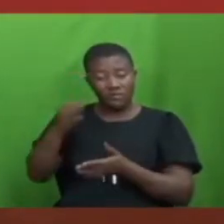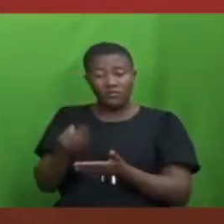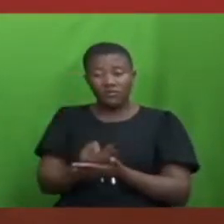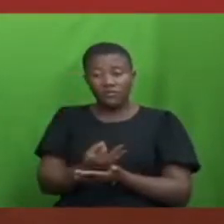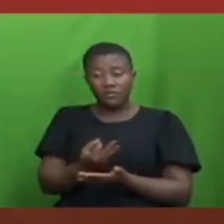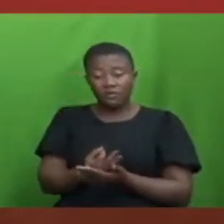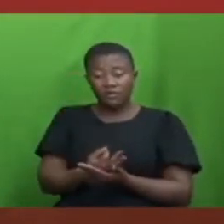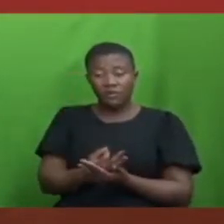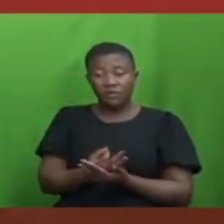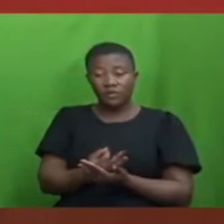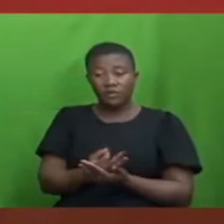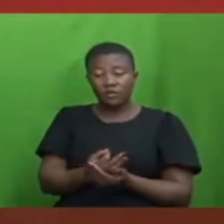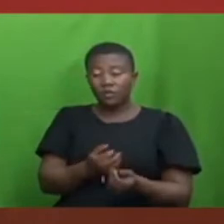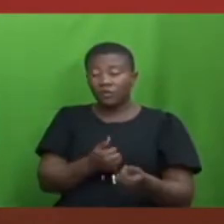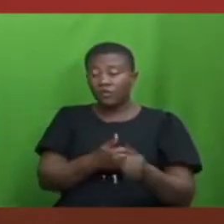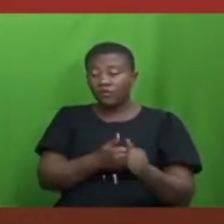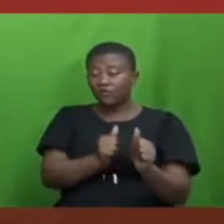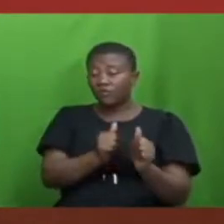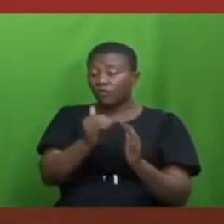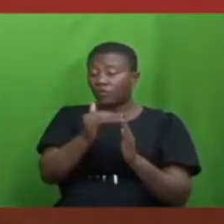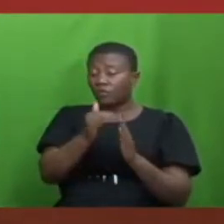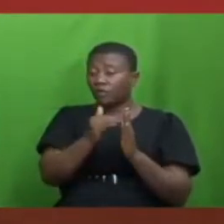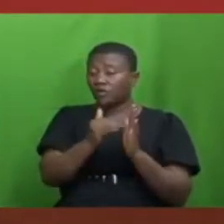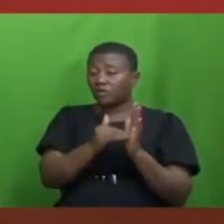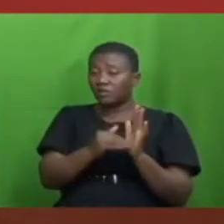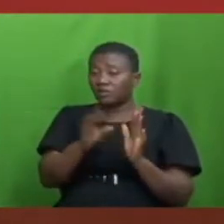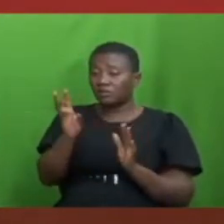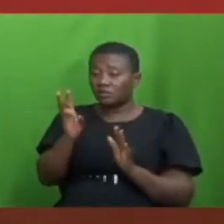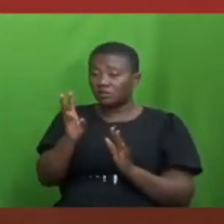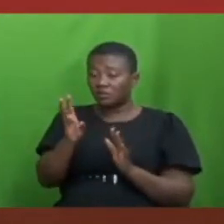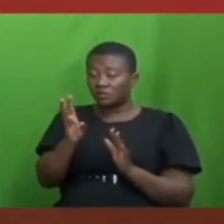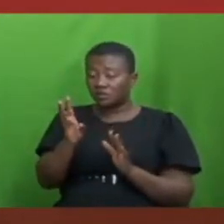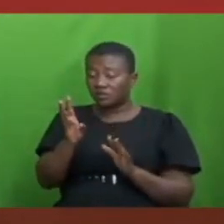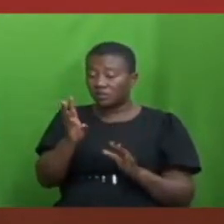in accordance with item 6 of the order paper,